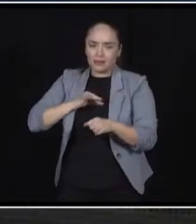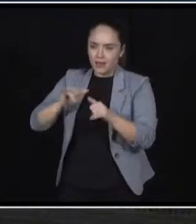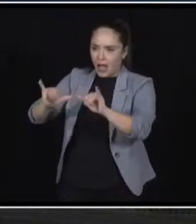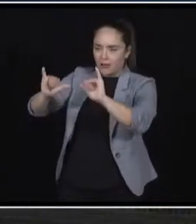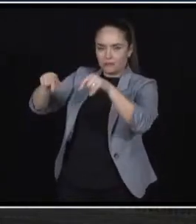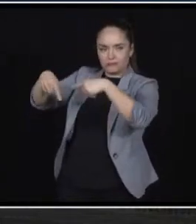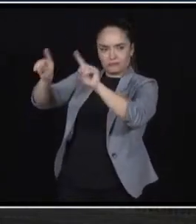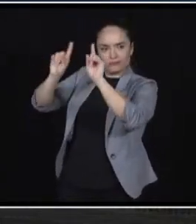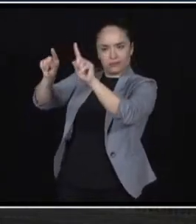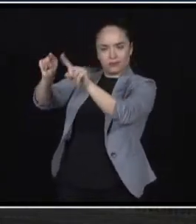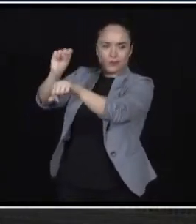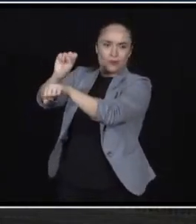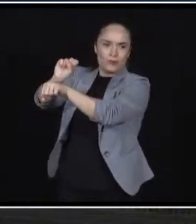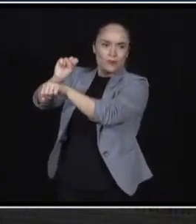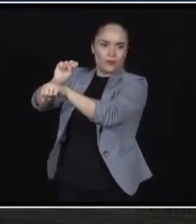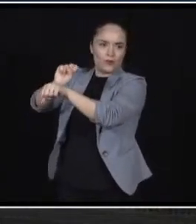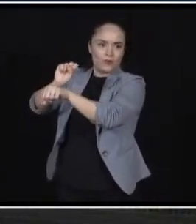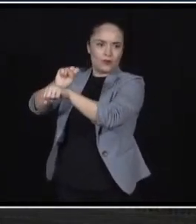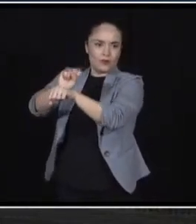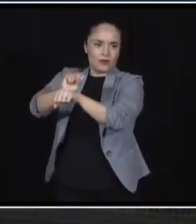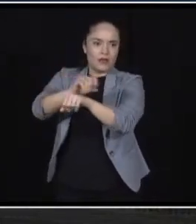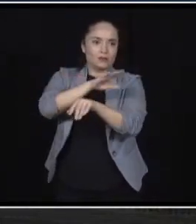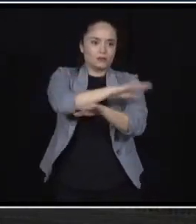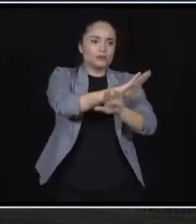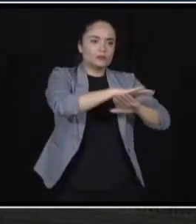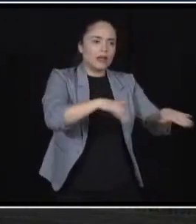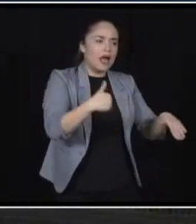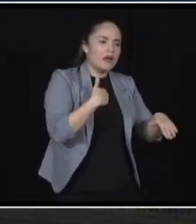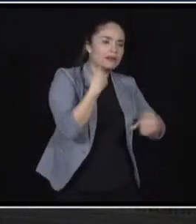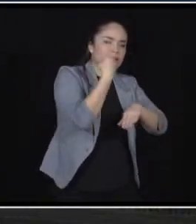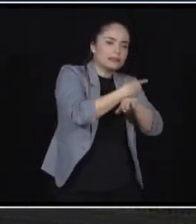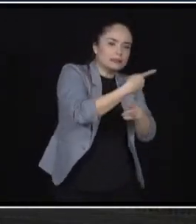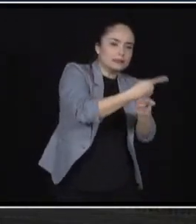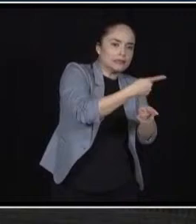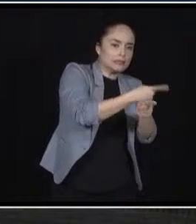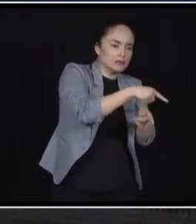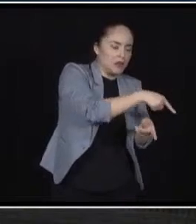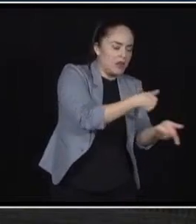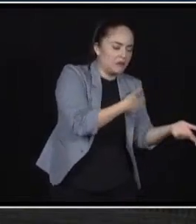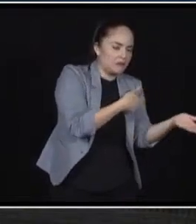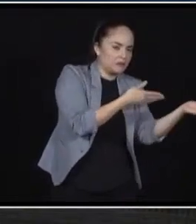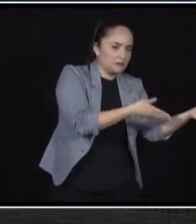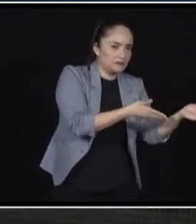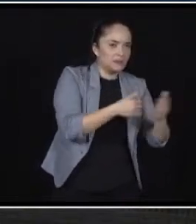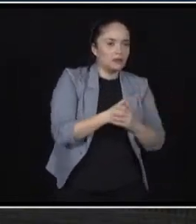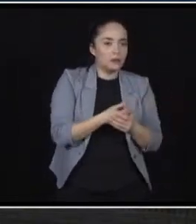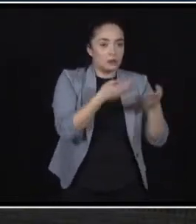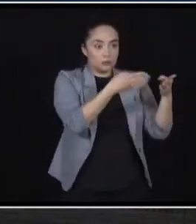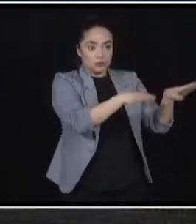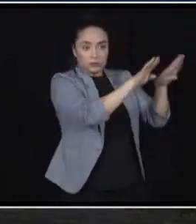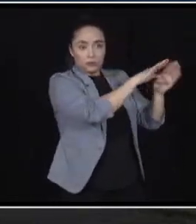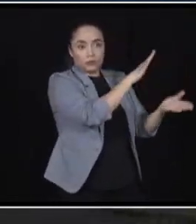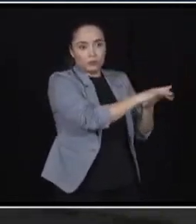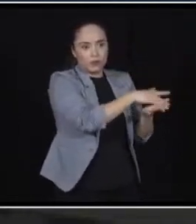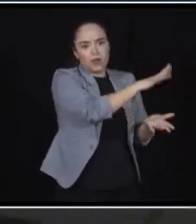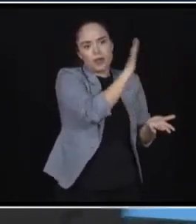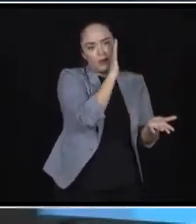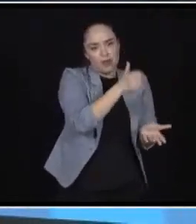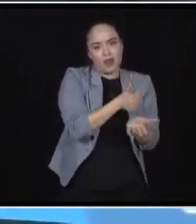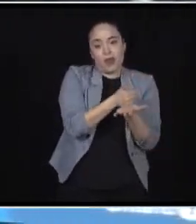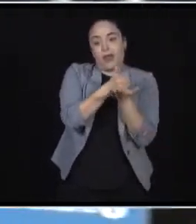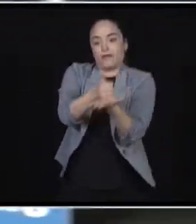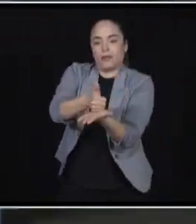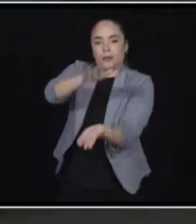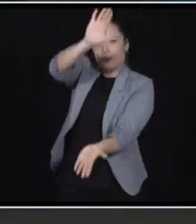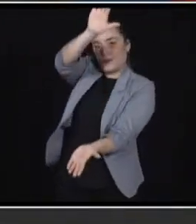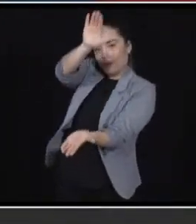and very valuable work at this time, and to assist them in this way. So this has been another step in that direction. Next question.